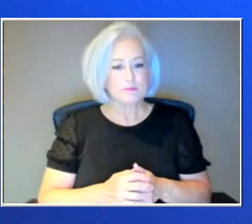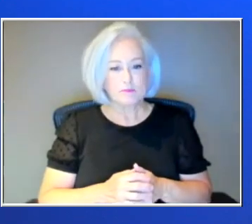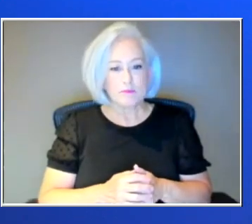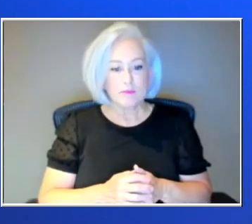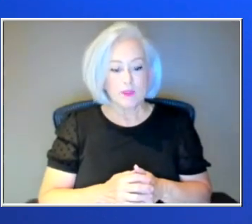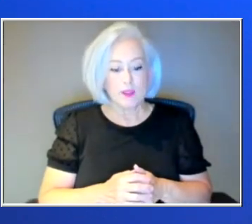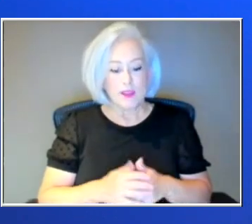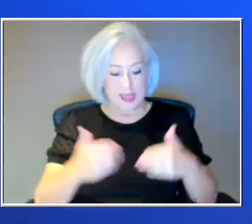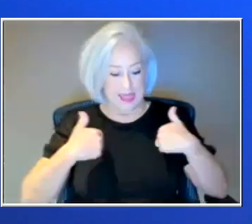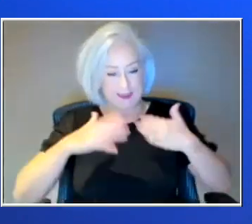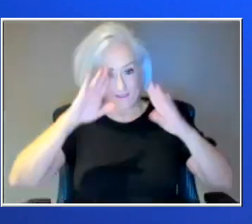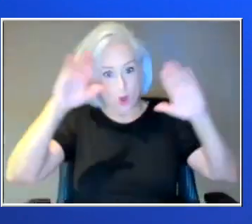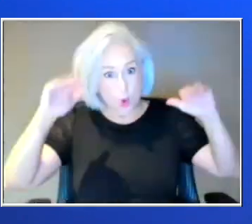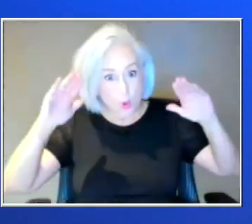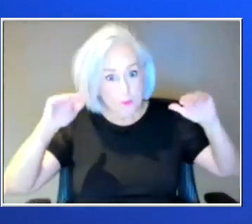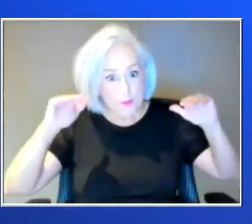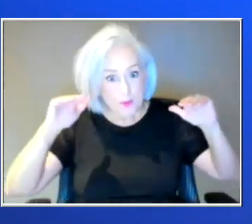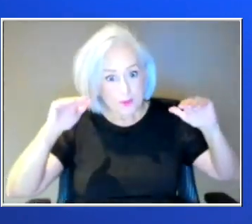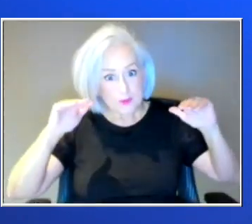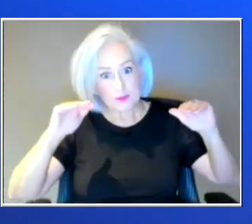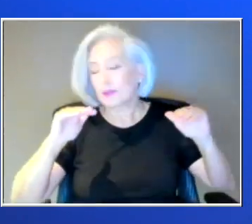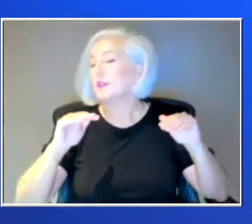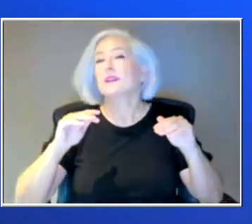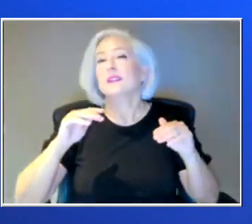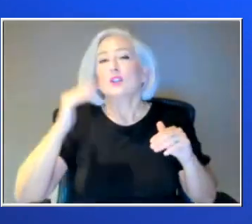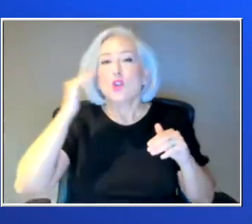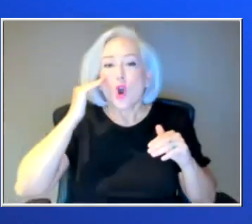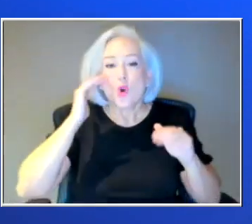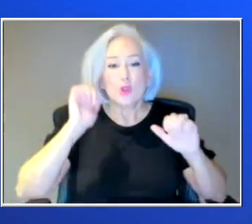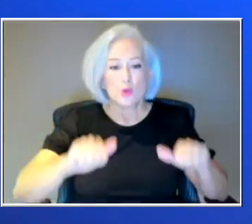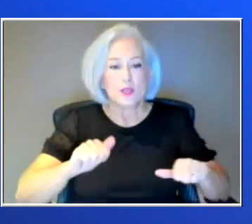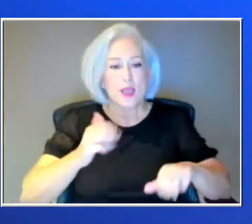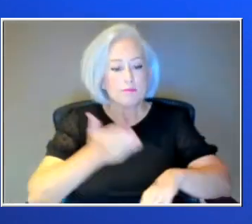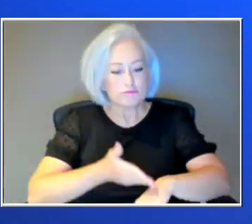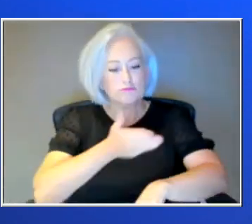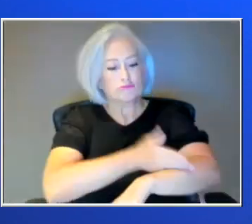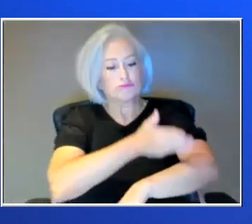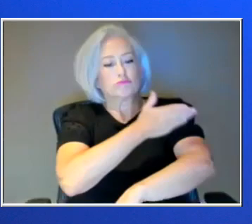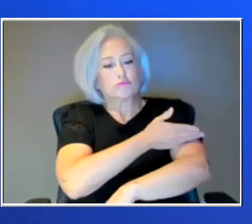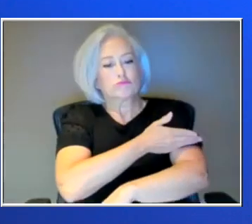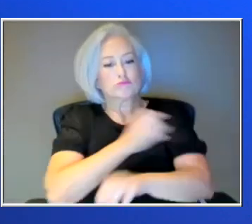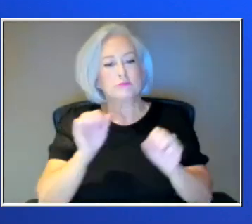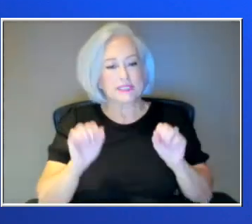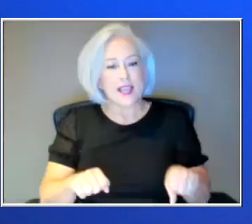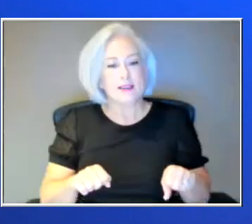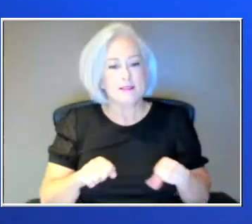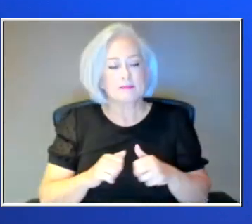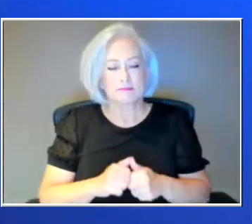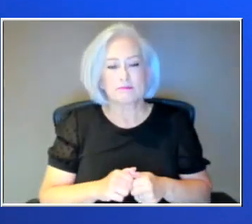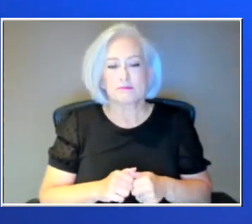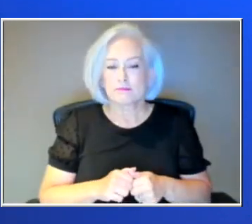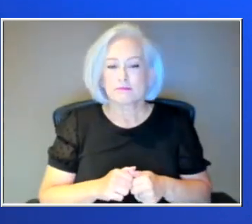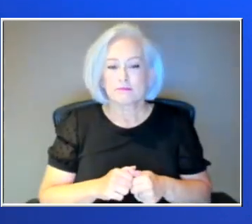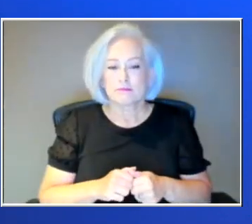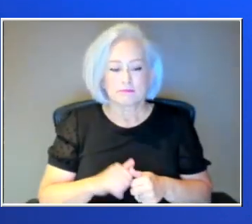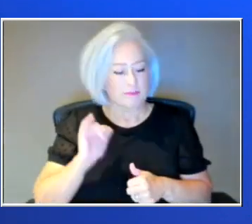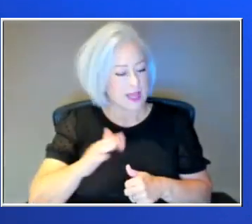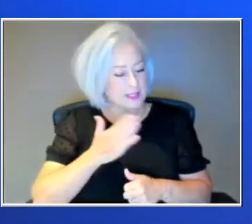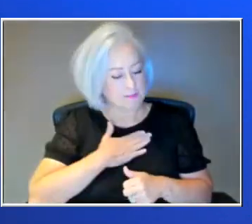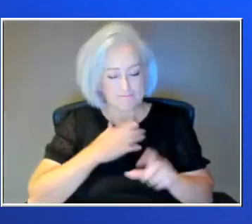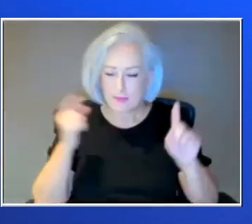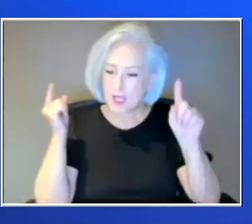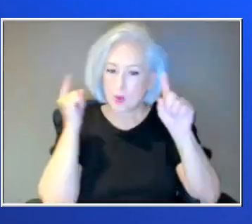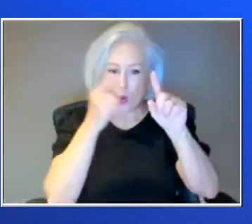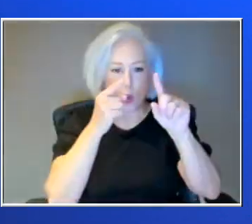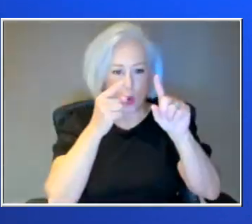hopeful that you can get better, that's just really my main goal. Is I'll